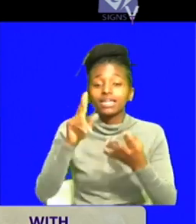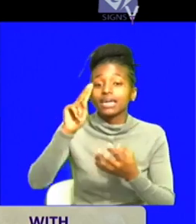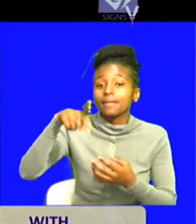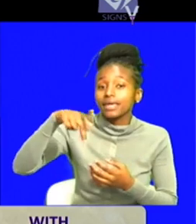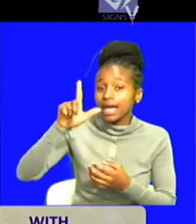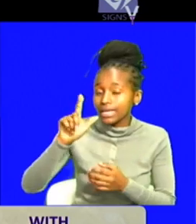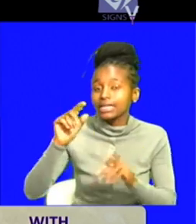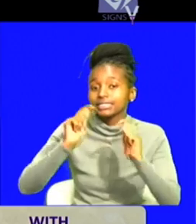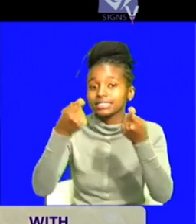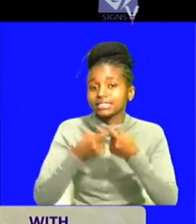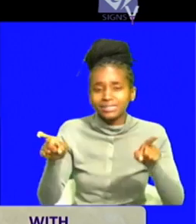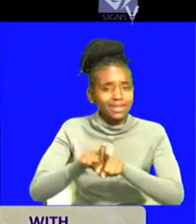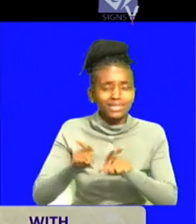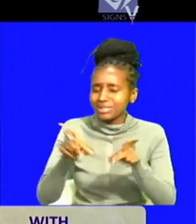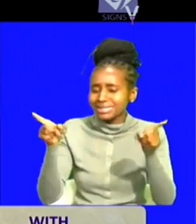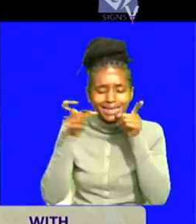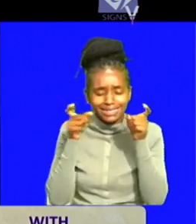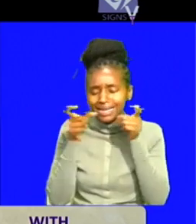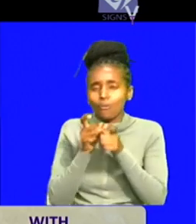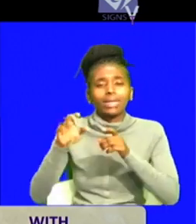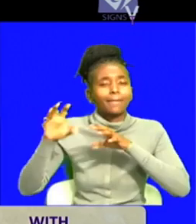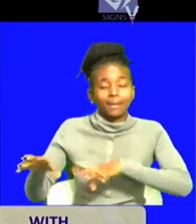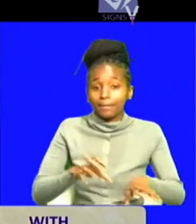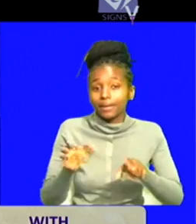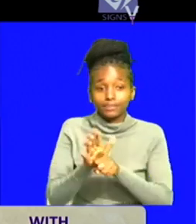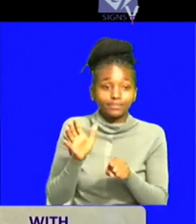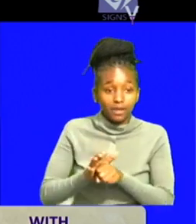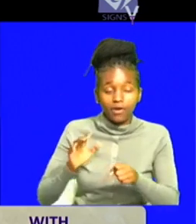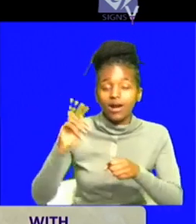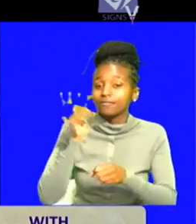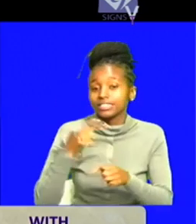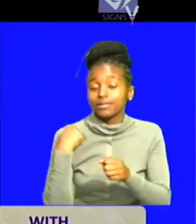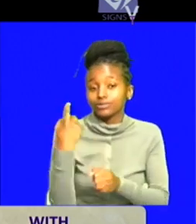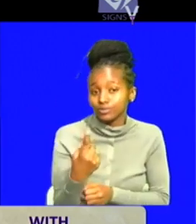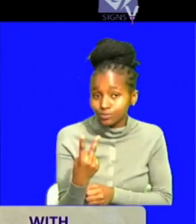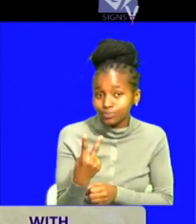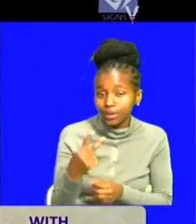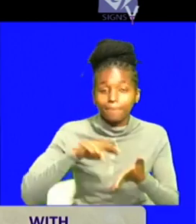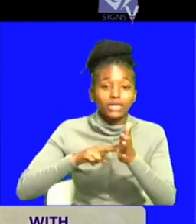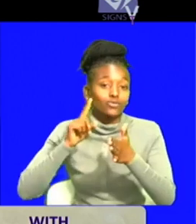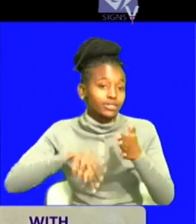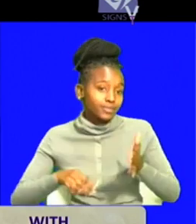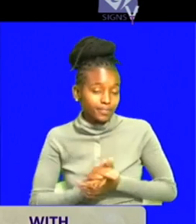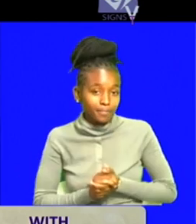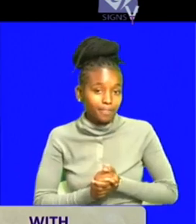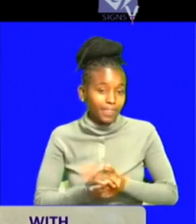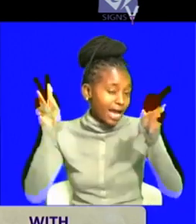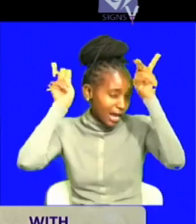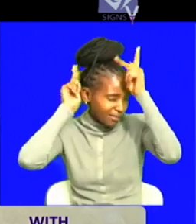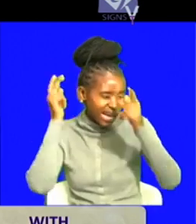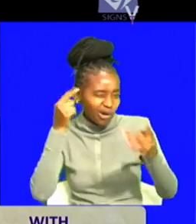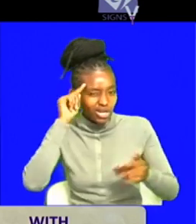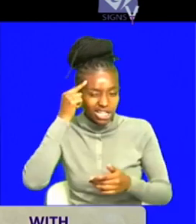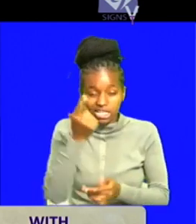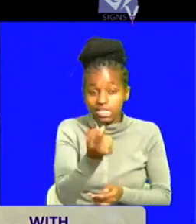even they gave Tusker a run for their money. Well, Maliza number 2 at the KPL. So, as much as they are considered sort of underdogs in